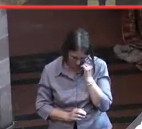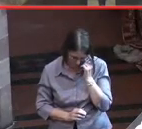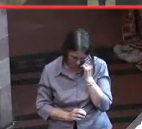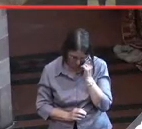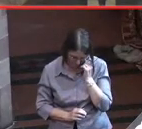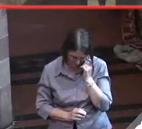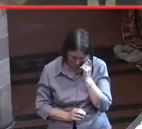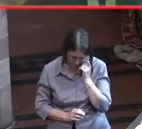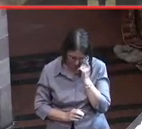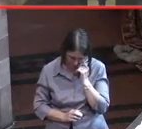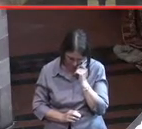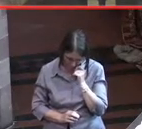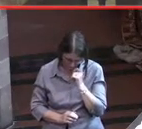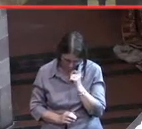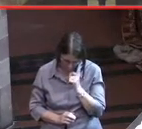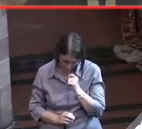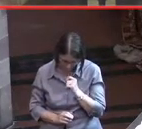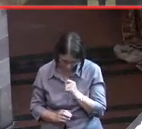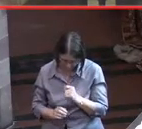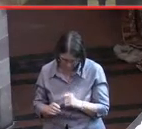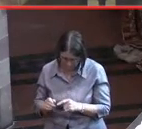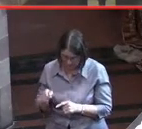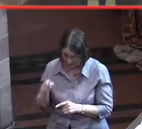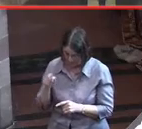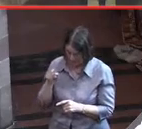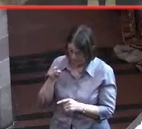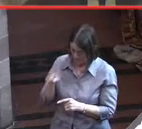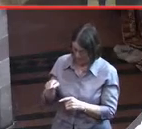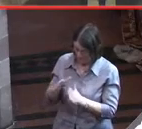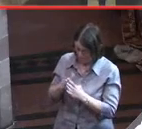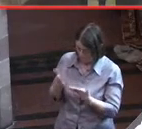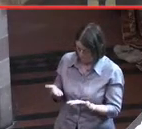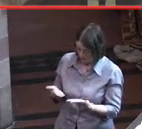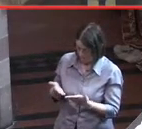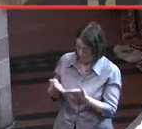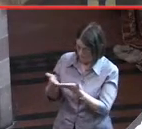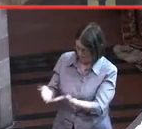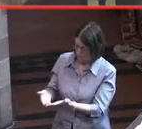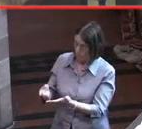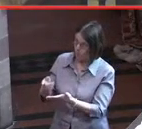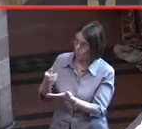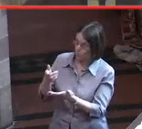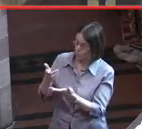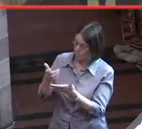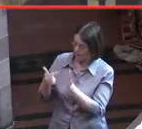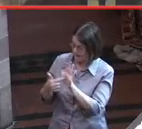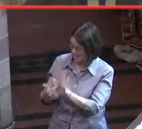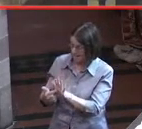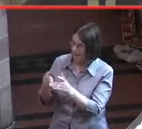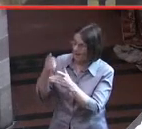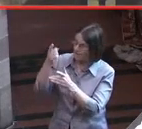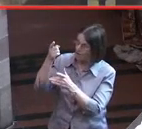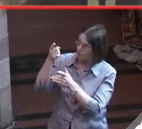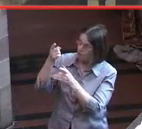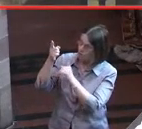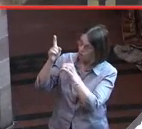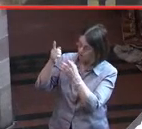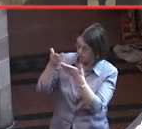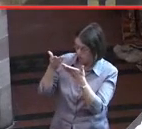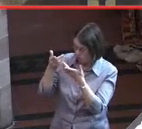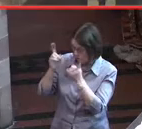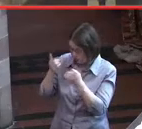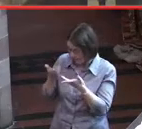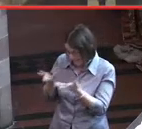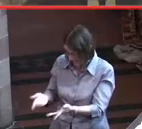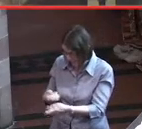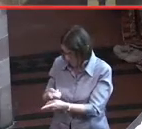Latika, receive this Bible as a sign of the authority committed to you this day to preach the Word of God and to